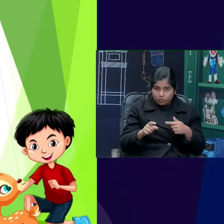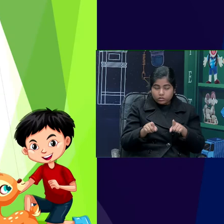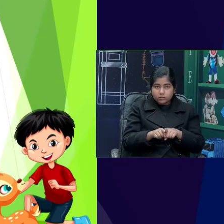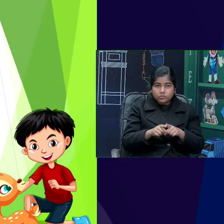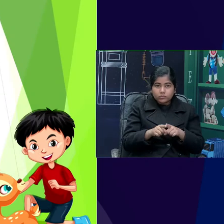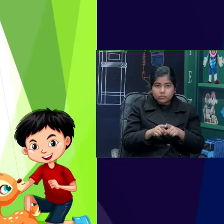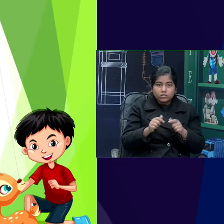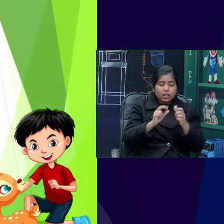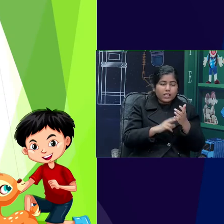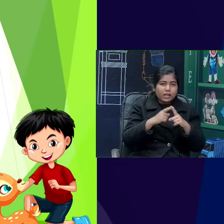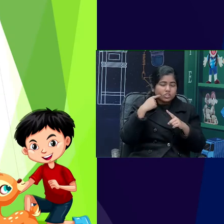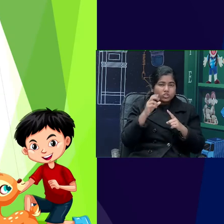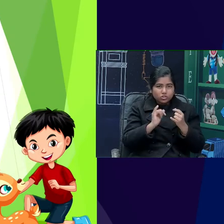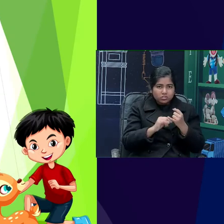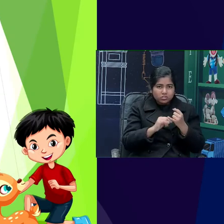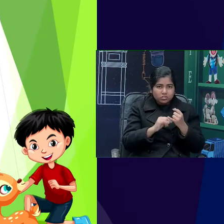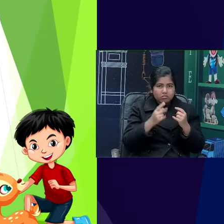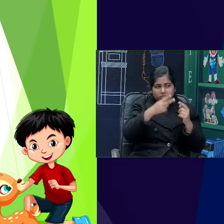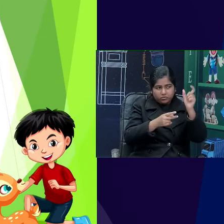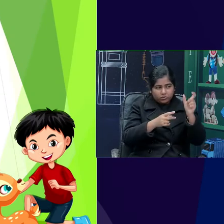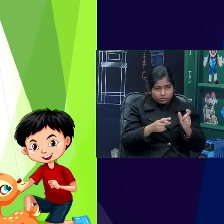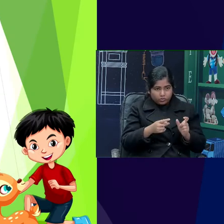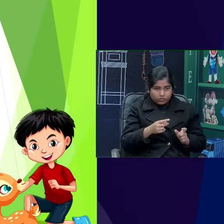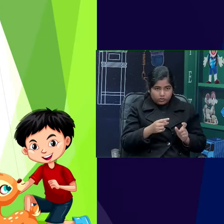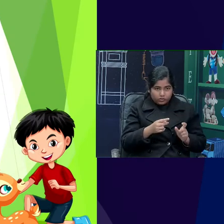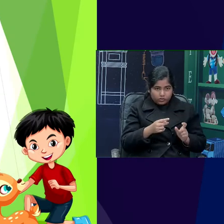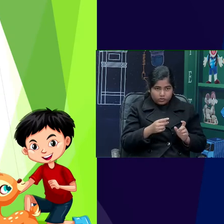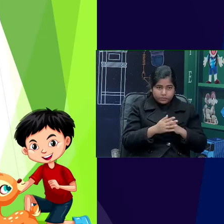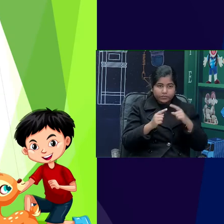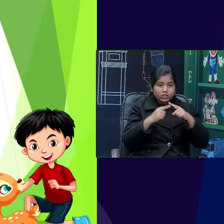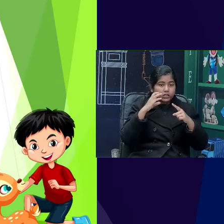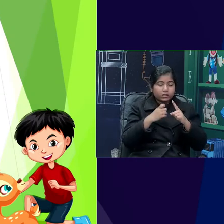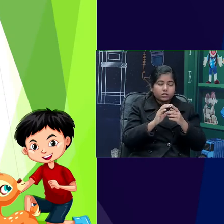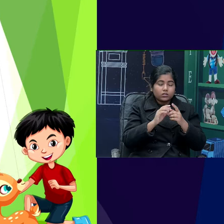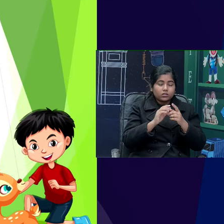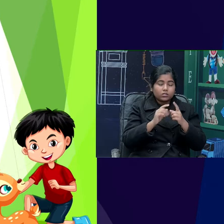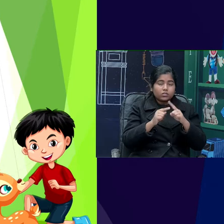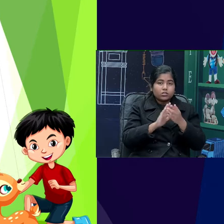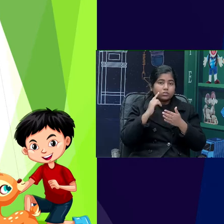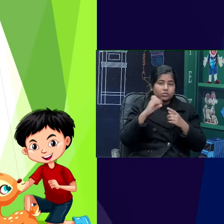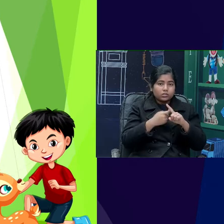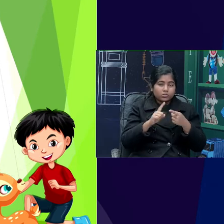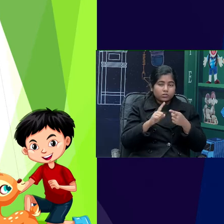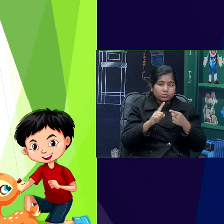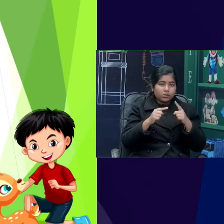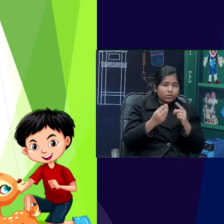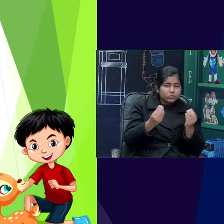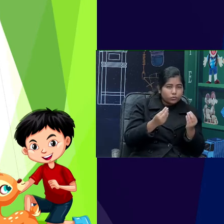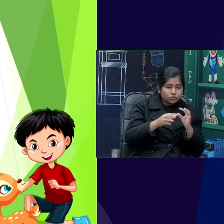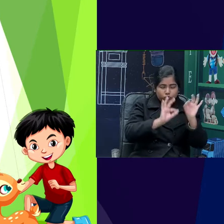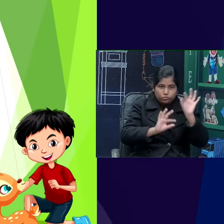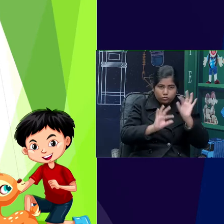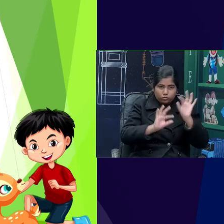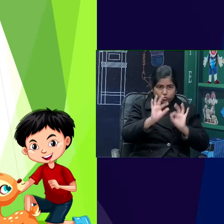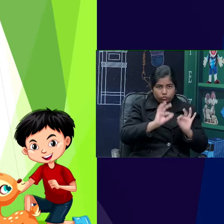anxious, emerged, quivering, convulsion, thicket and precarious. I've chosen very few, but